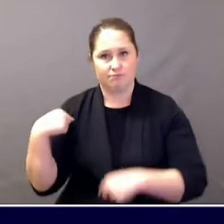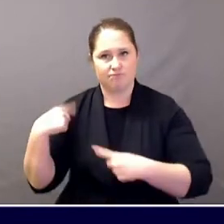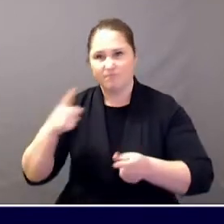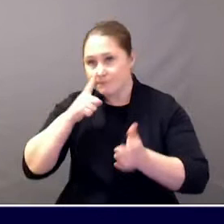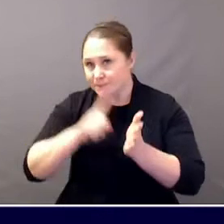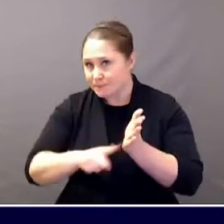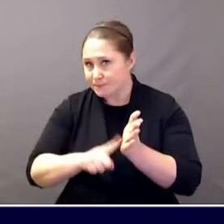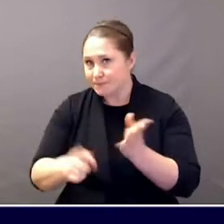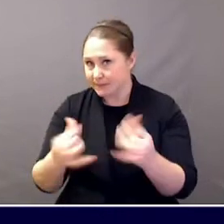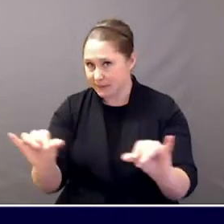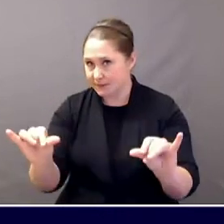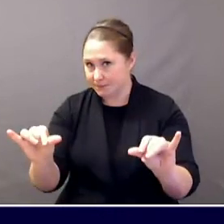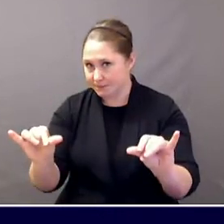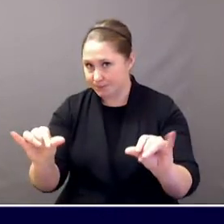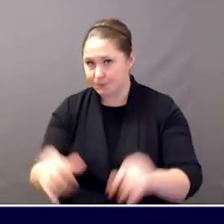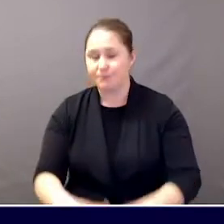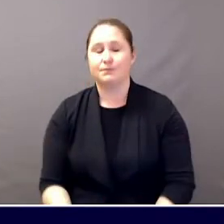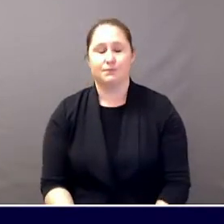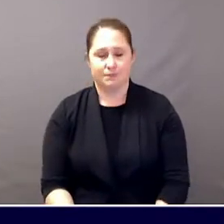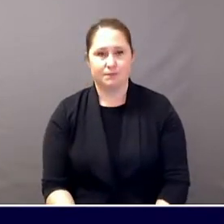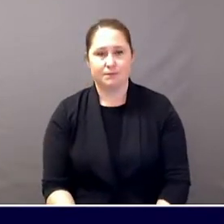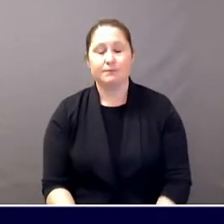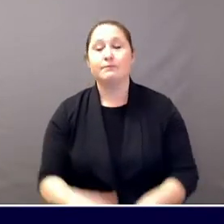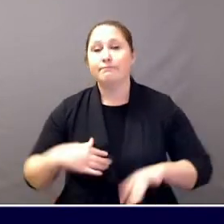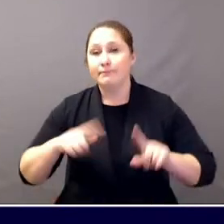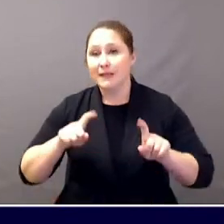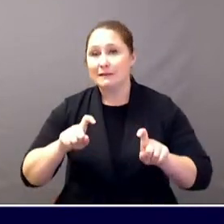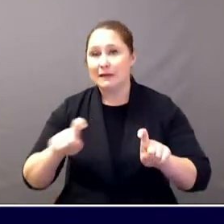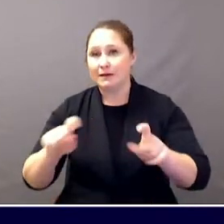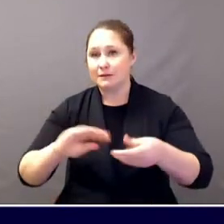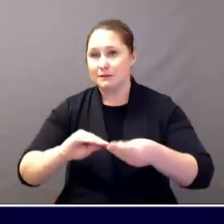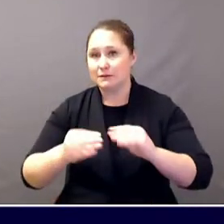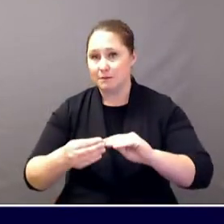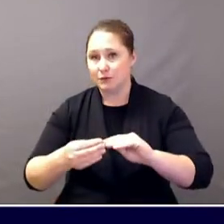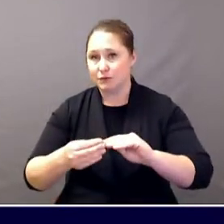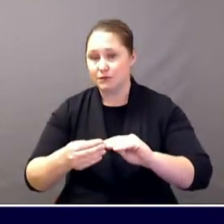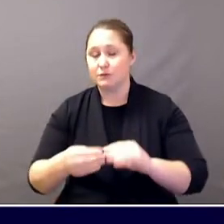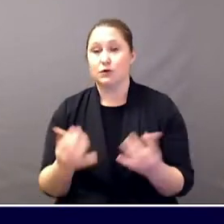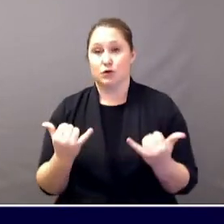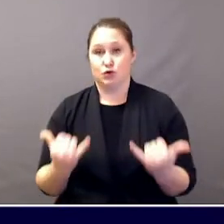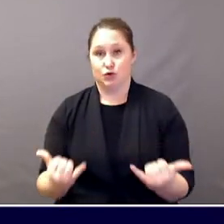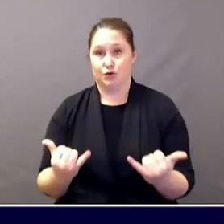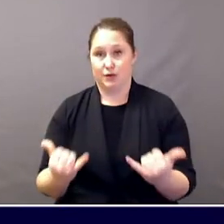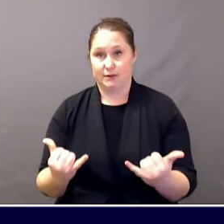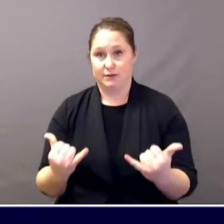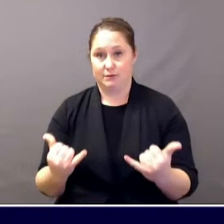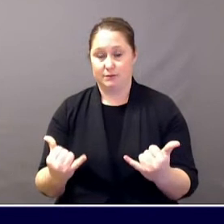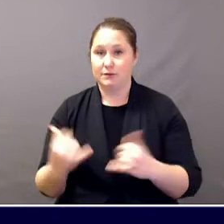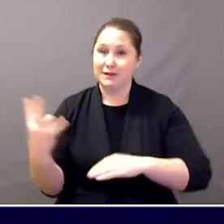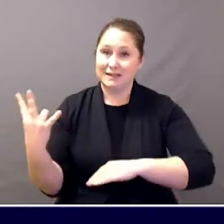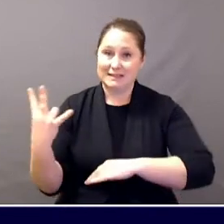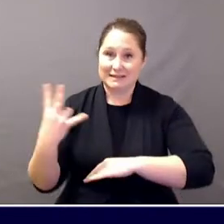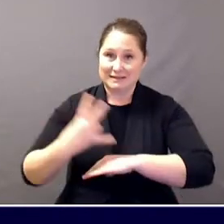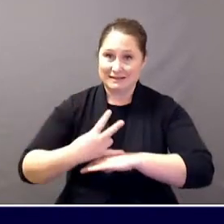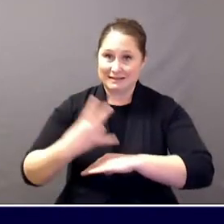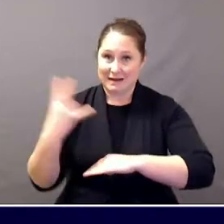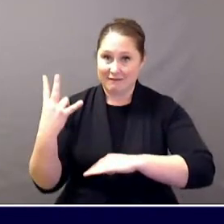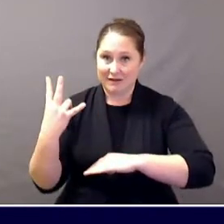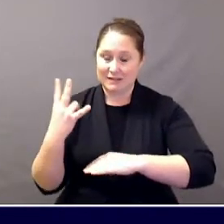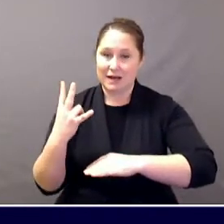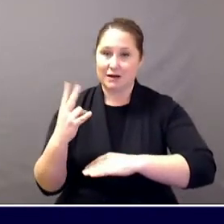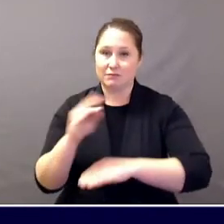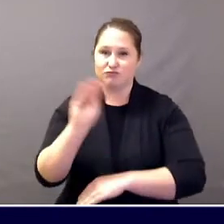Turning now to where we stand with respect to testing. Right now in Maine, the 7-day moving average